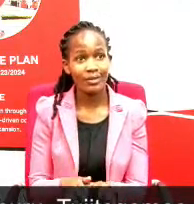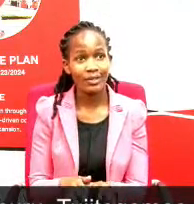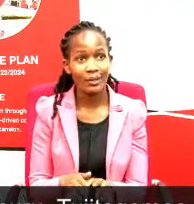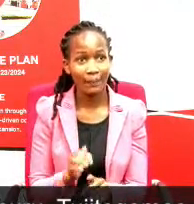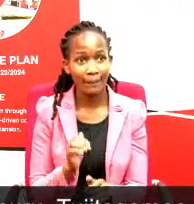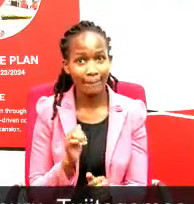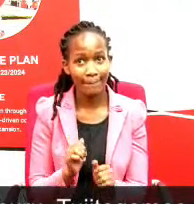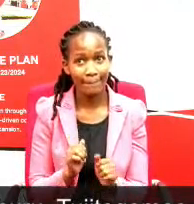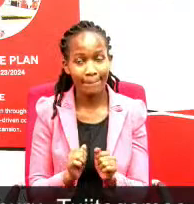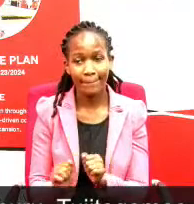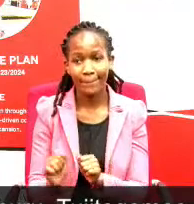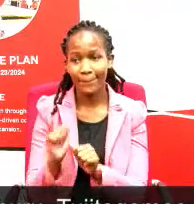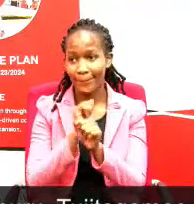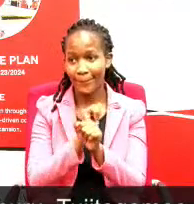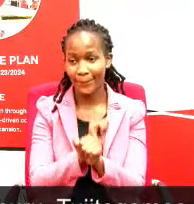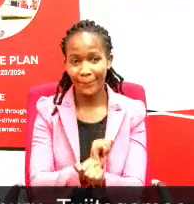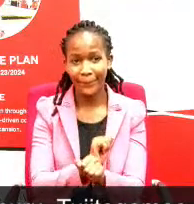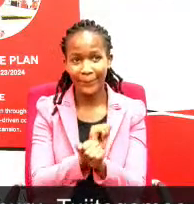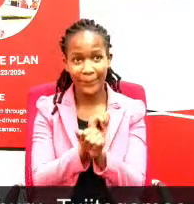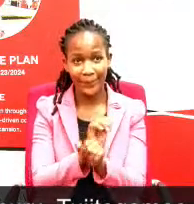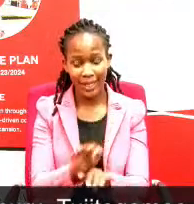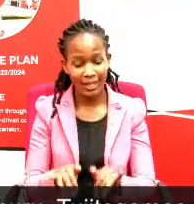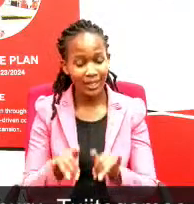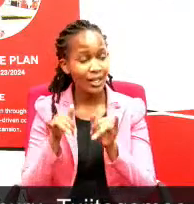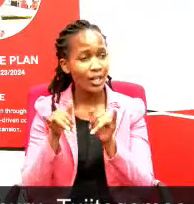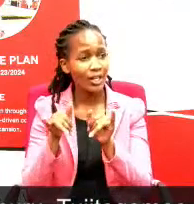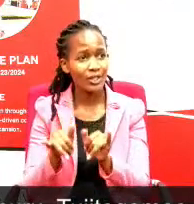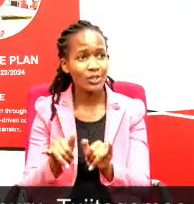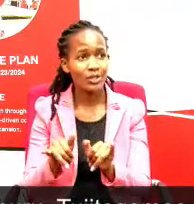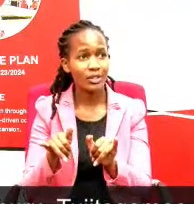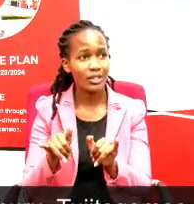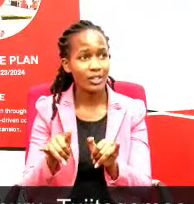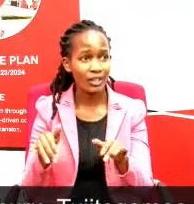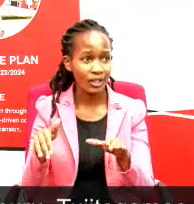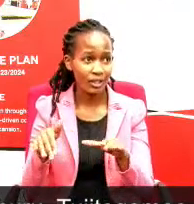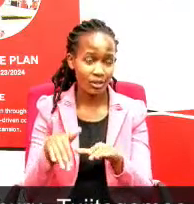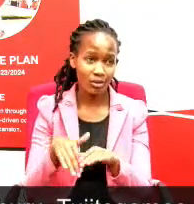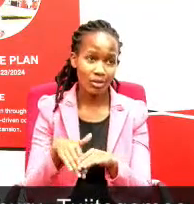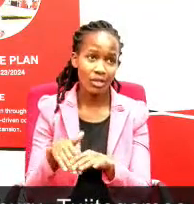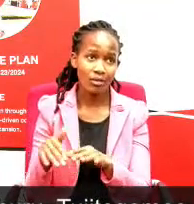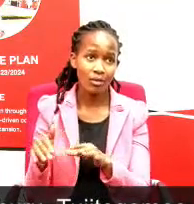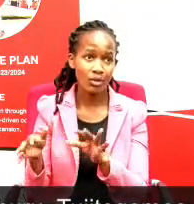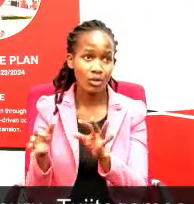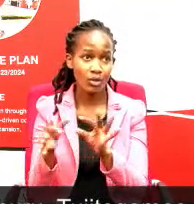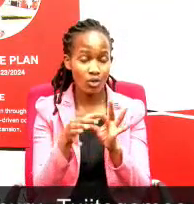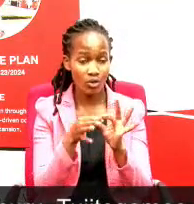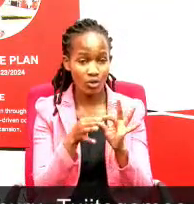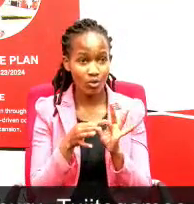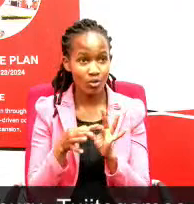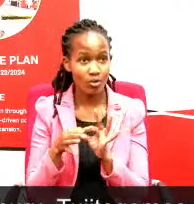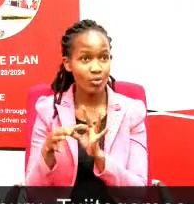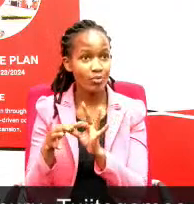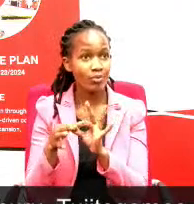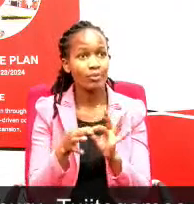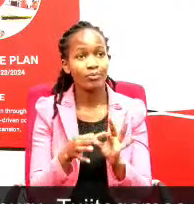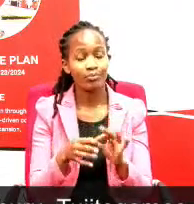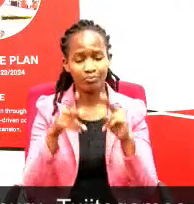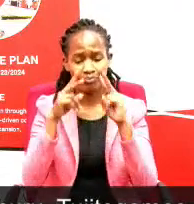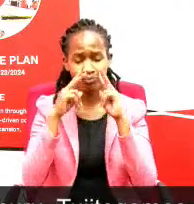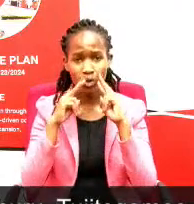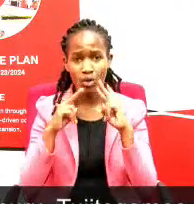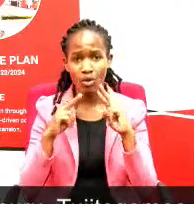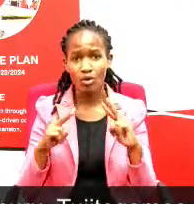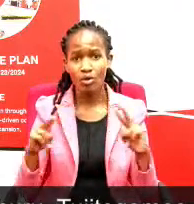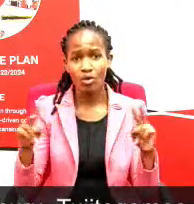Iwe ngao na mlinzi, na tukae na udugu,